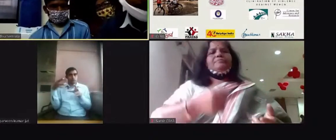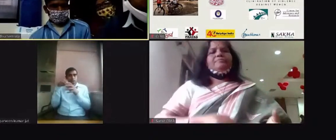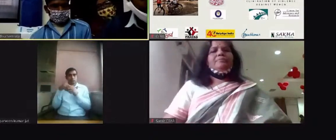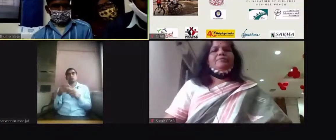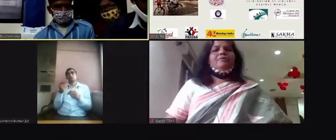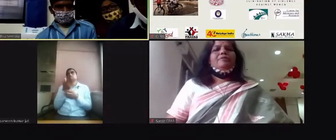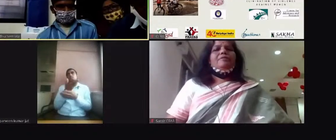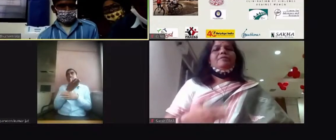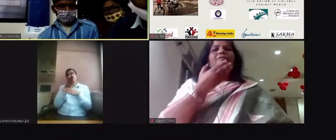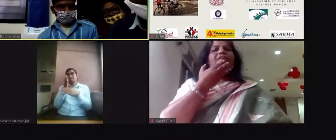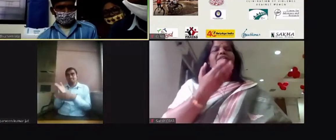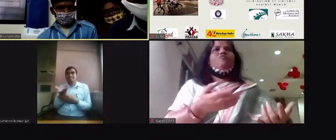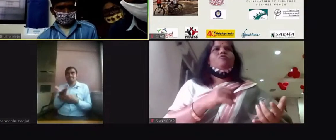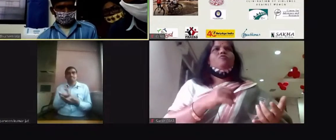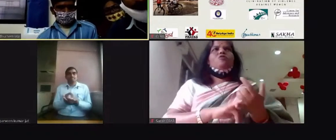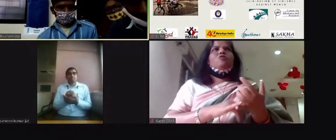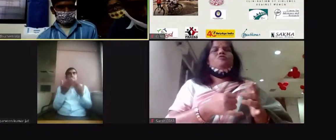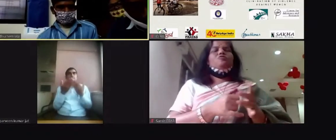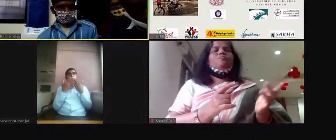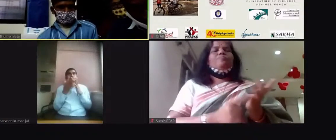our Jaipur team to continue.